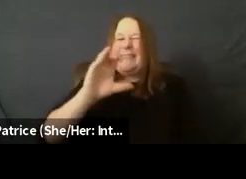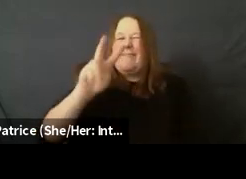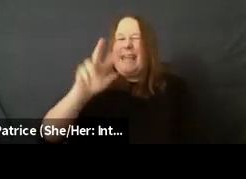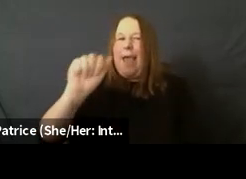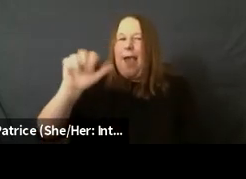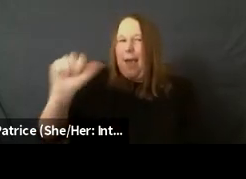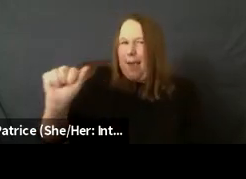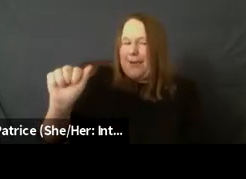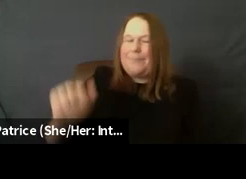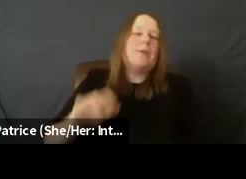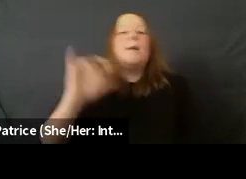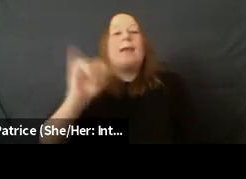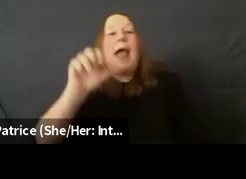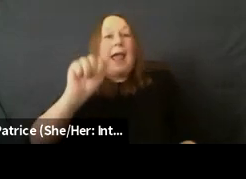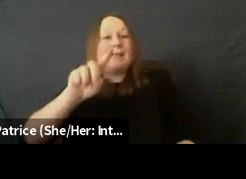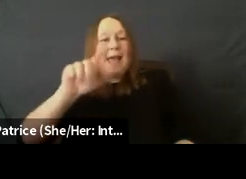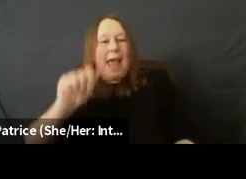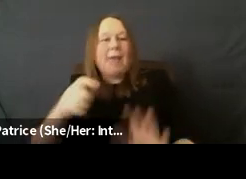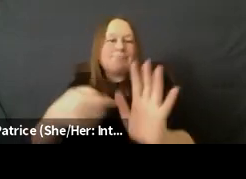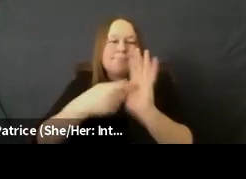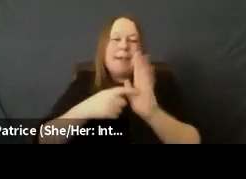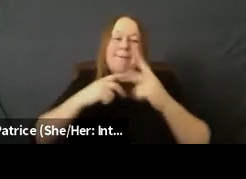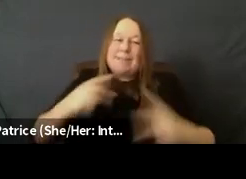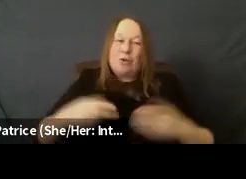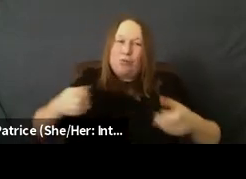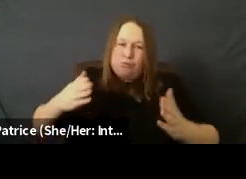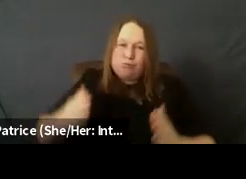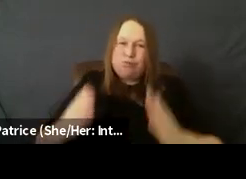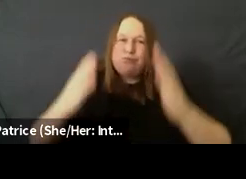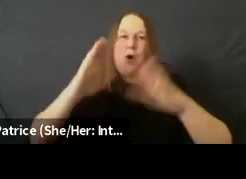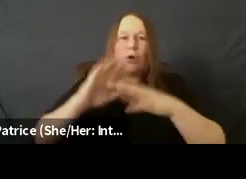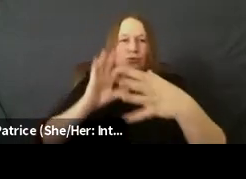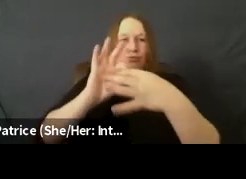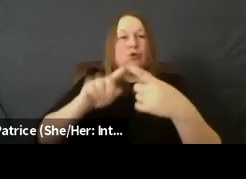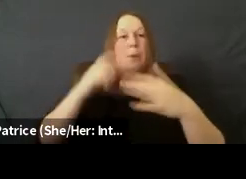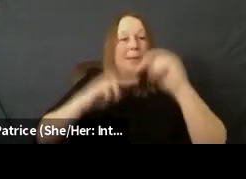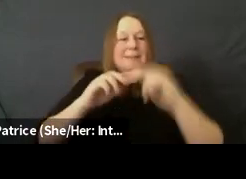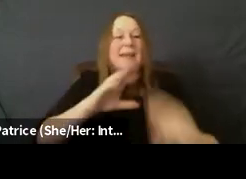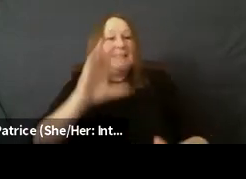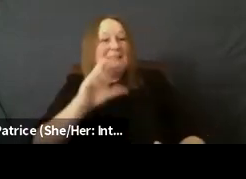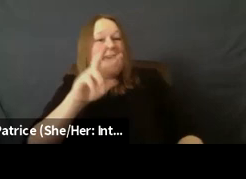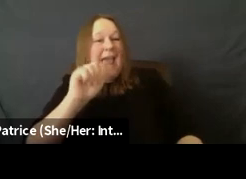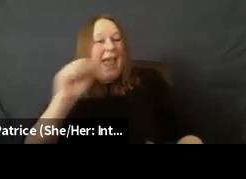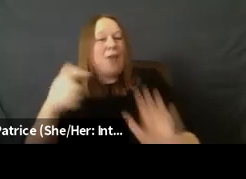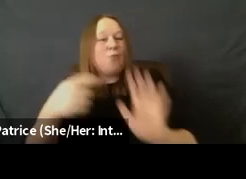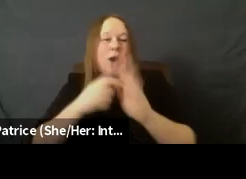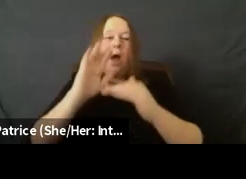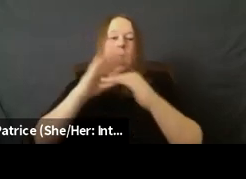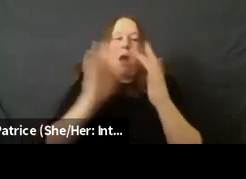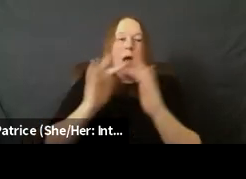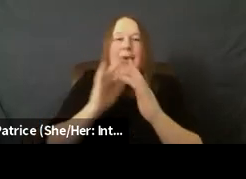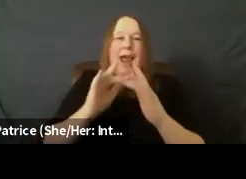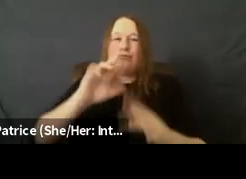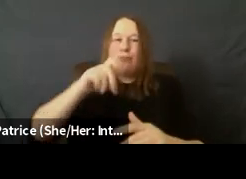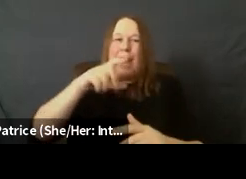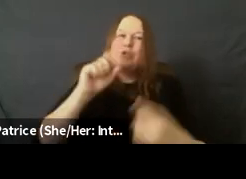CVAA. Just like the ADA mandated physical ramps onto buildings, the CVAA required online ramps